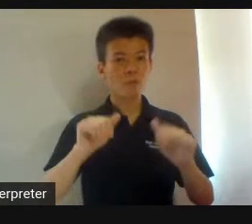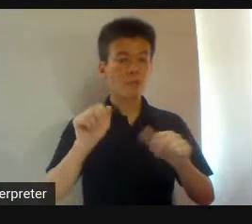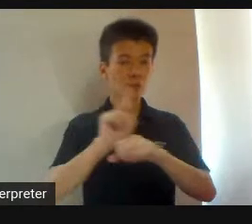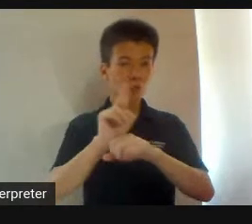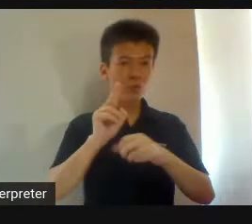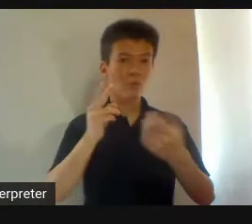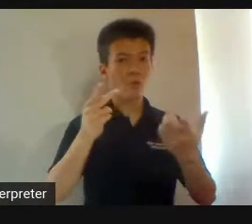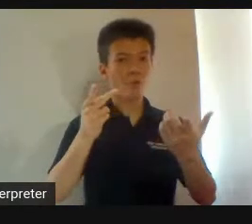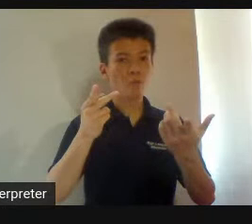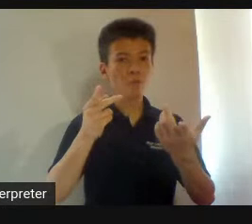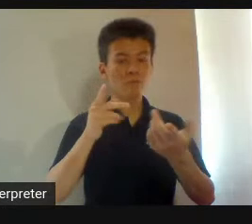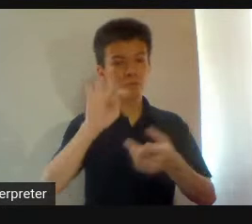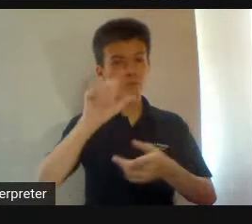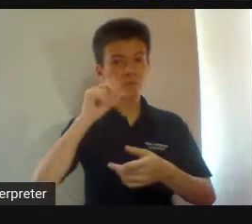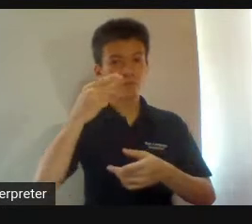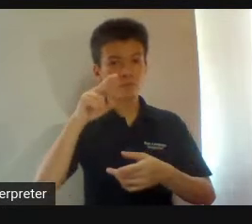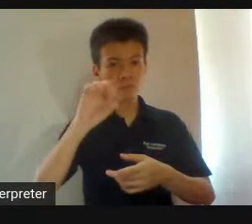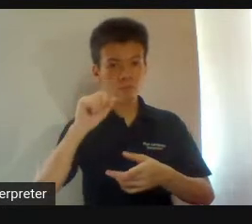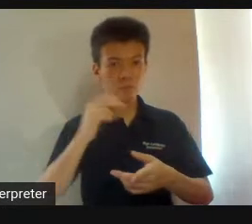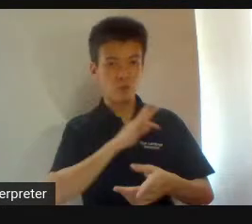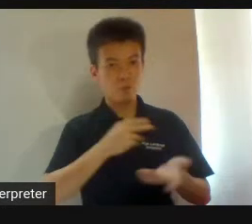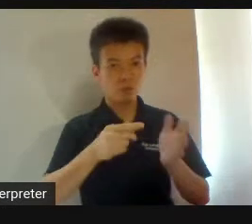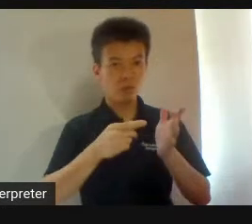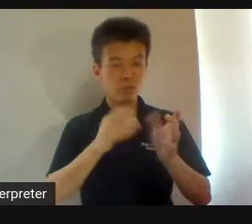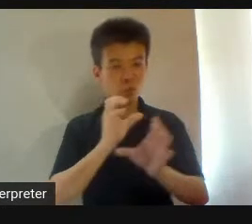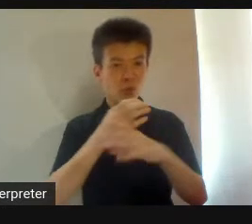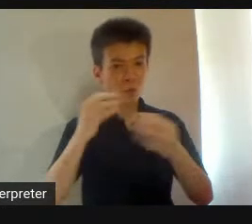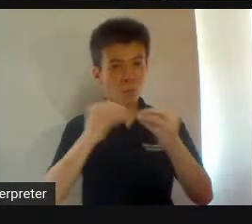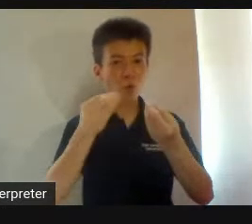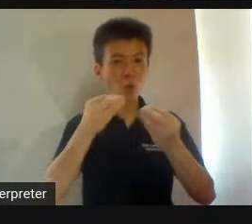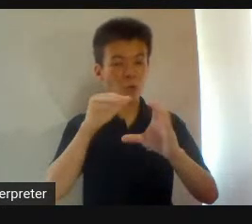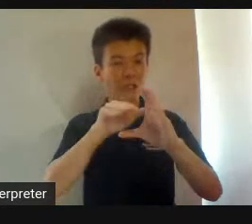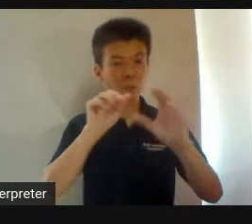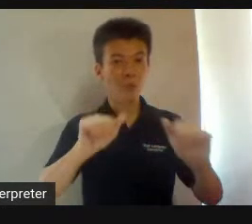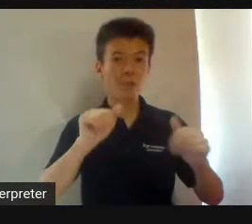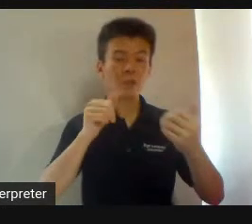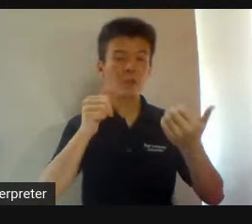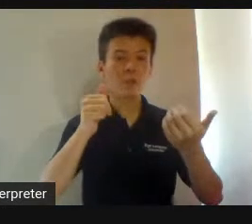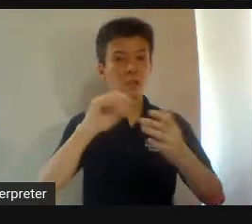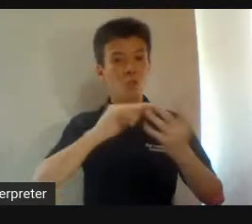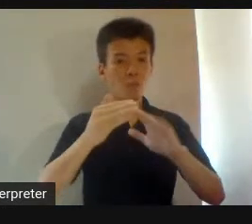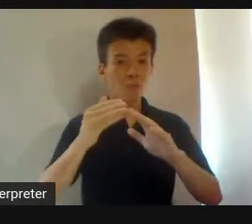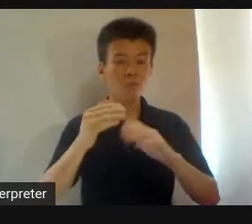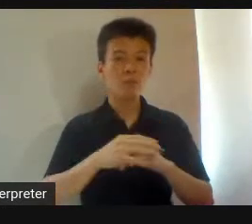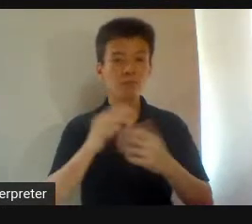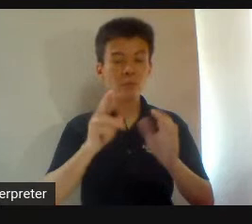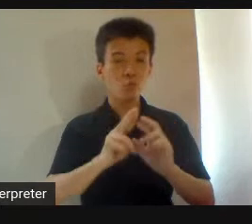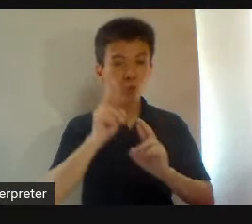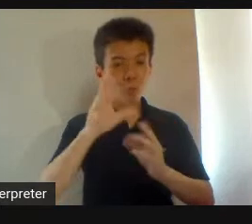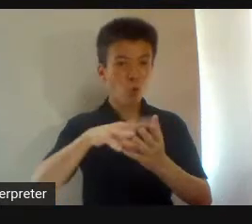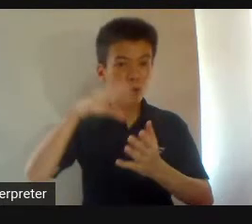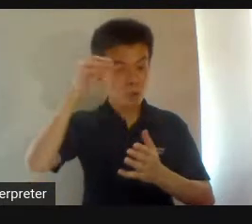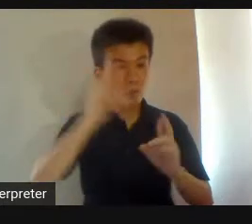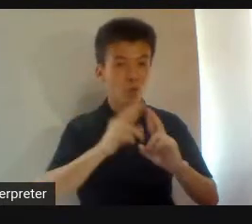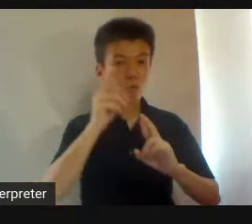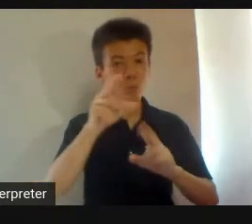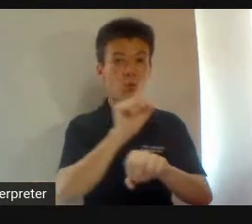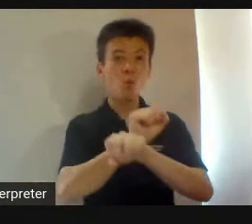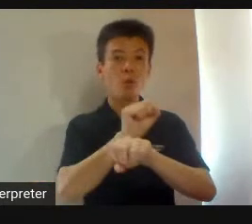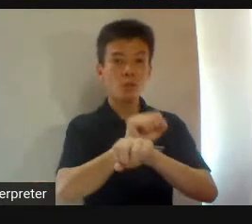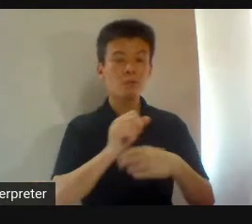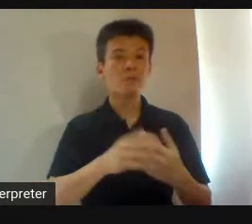or might flourish into the future to create a more accessible community. Remote learning, remote working,